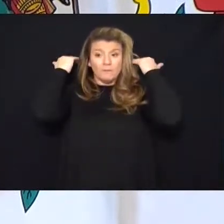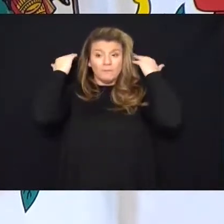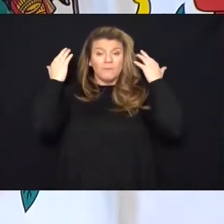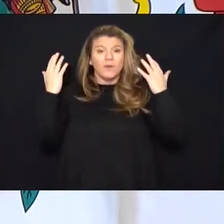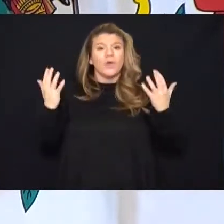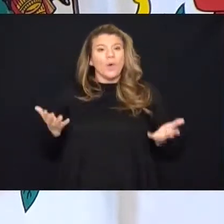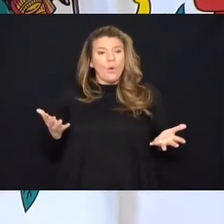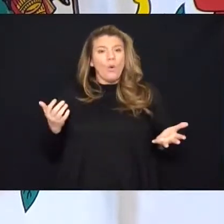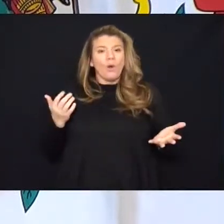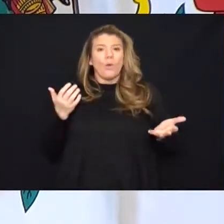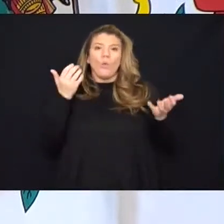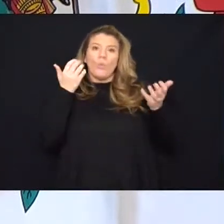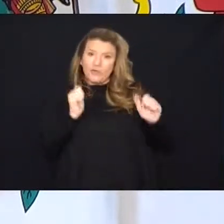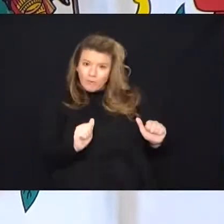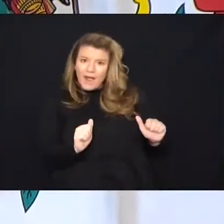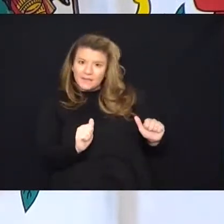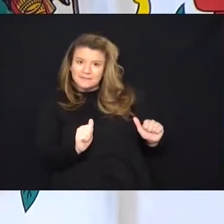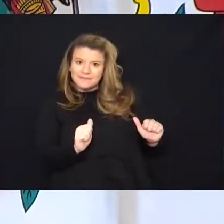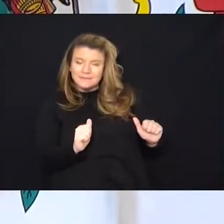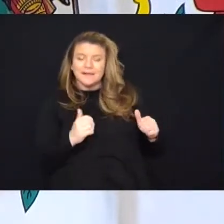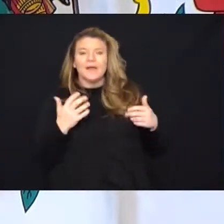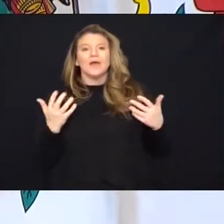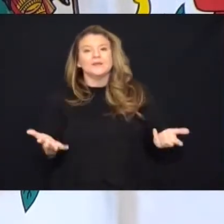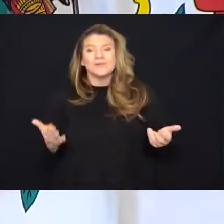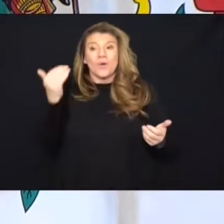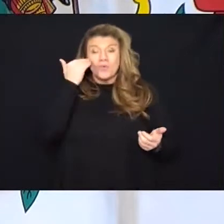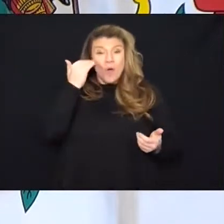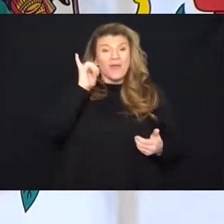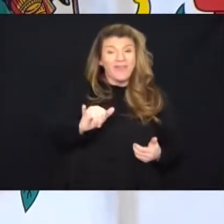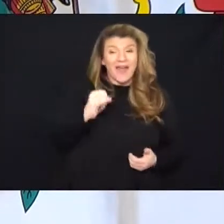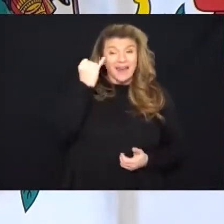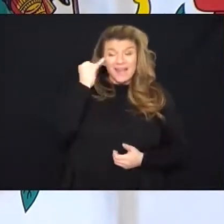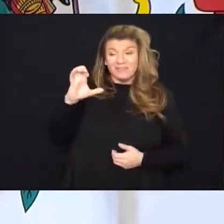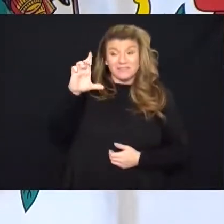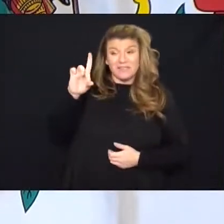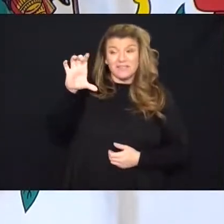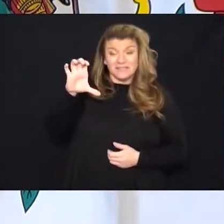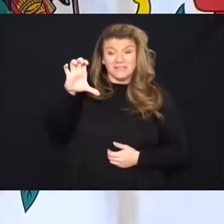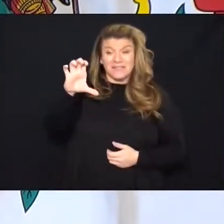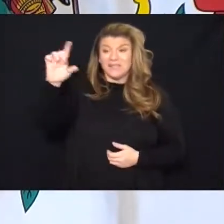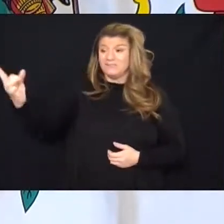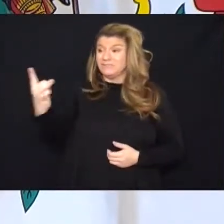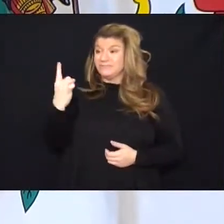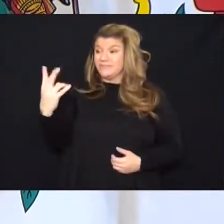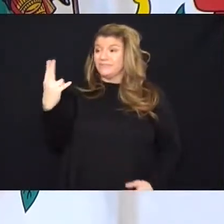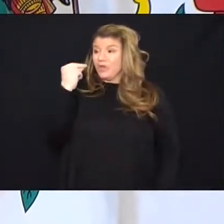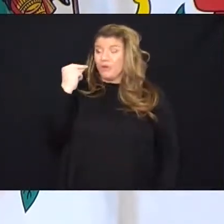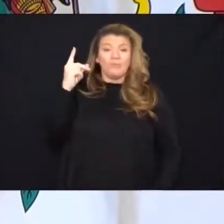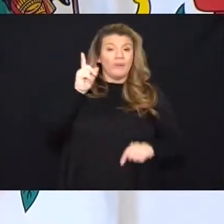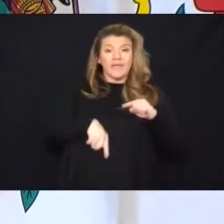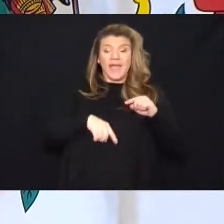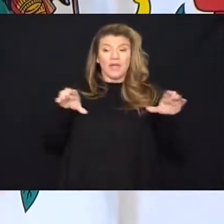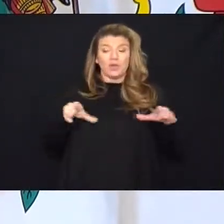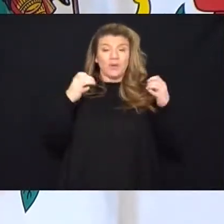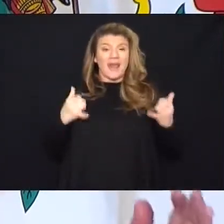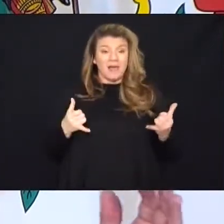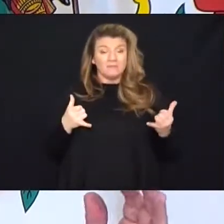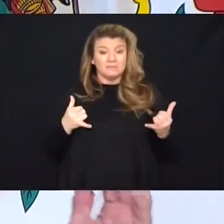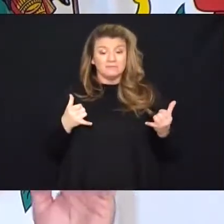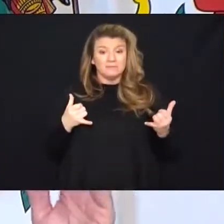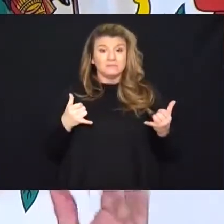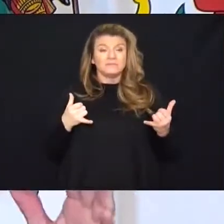with that, Mark, if the CDC comes back and says, nope, we can't do this now, and then